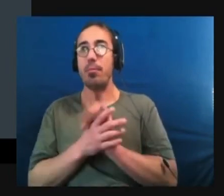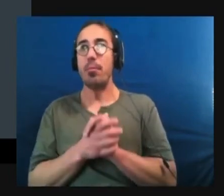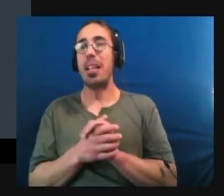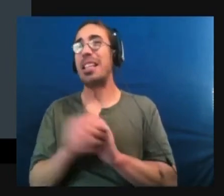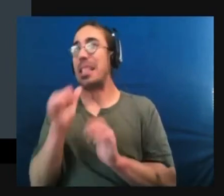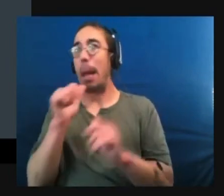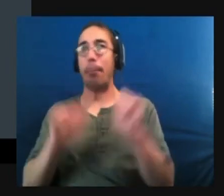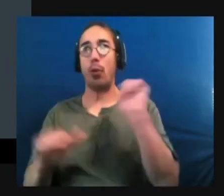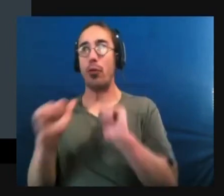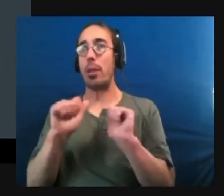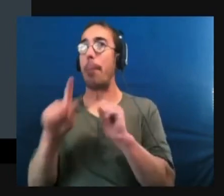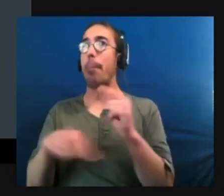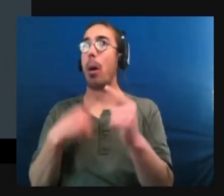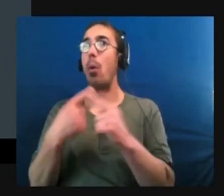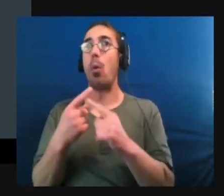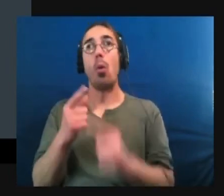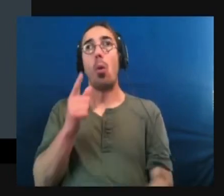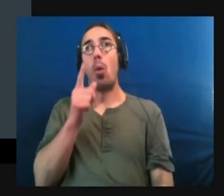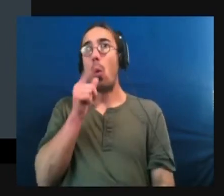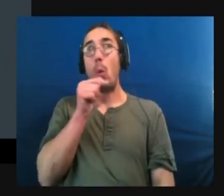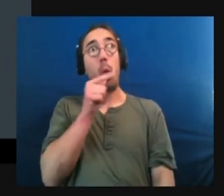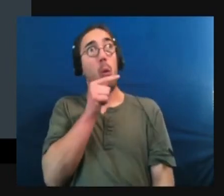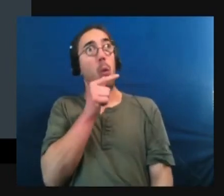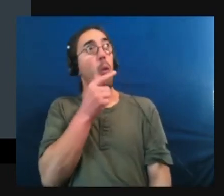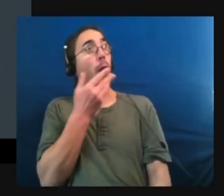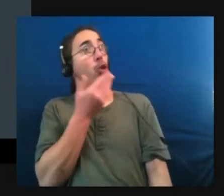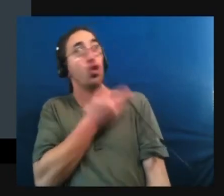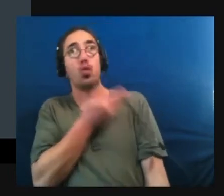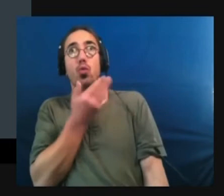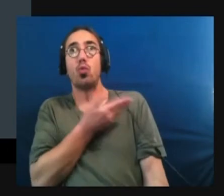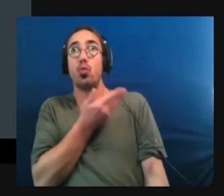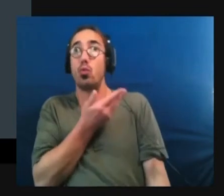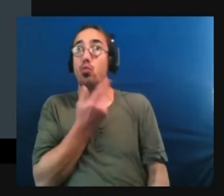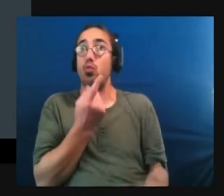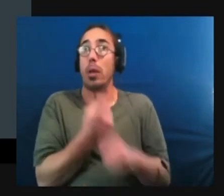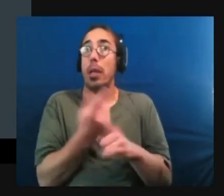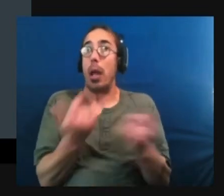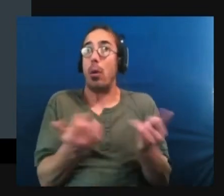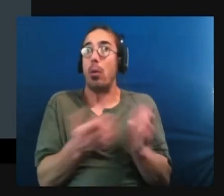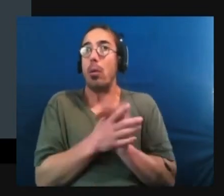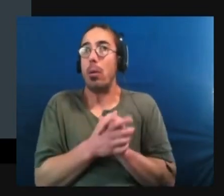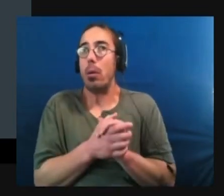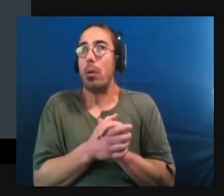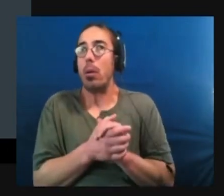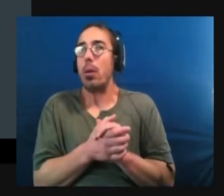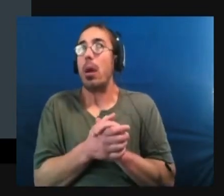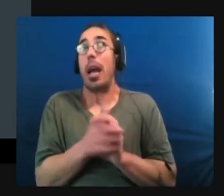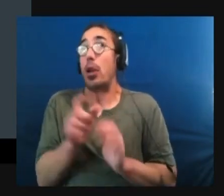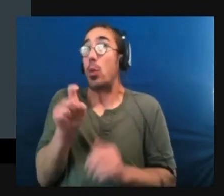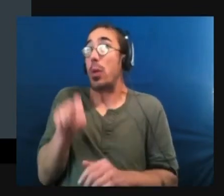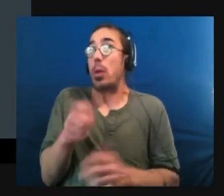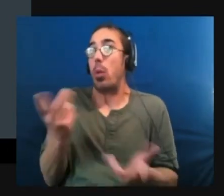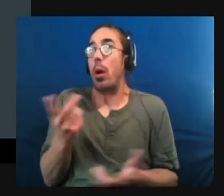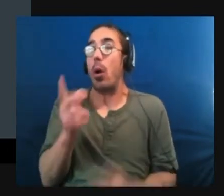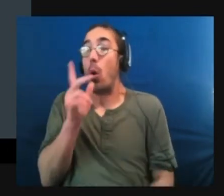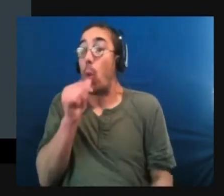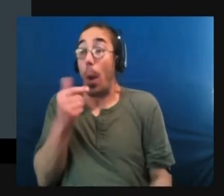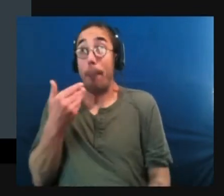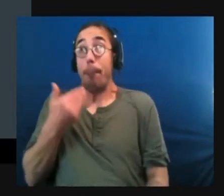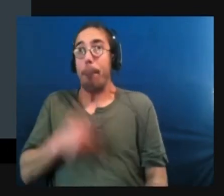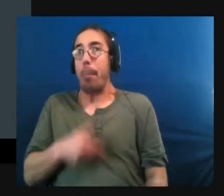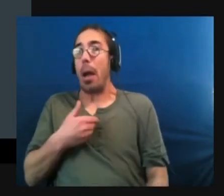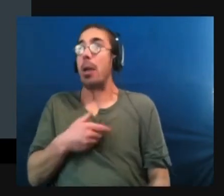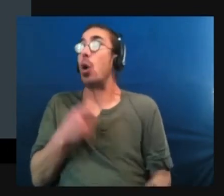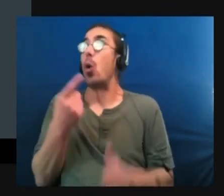is about who are you right now and what do you need? Who am I right now and what do I